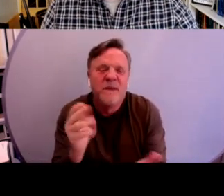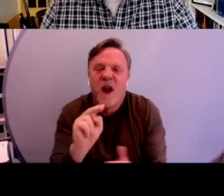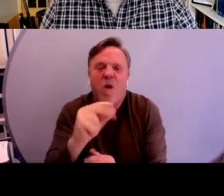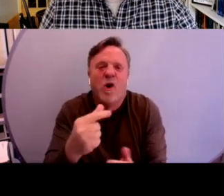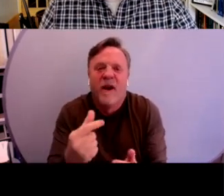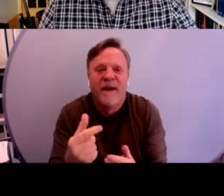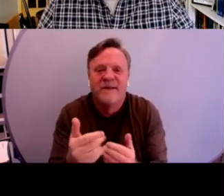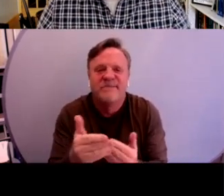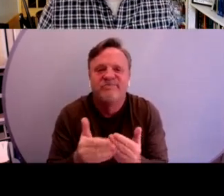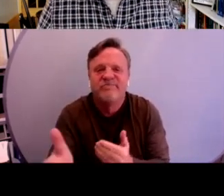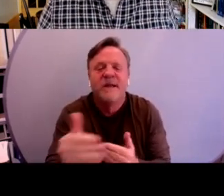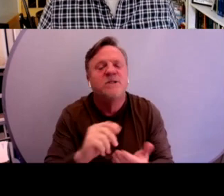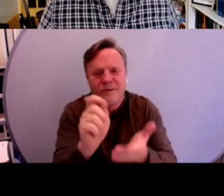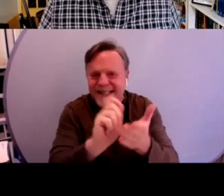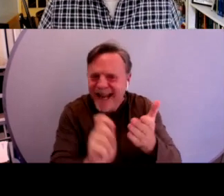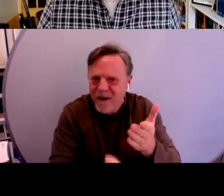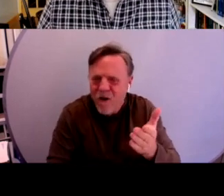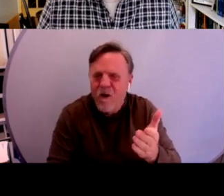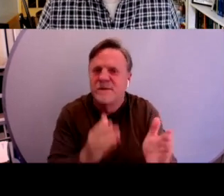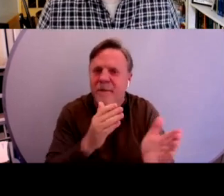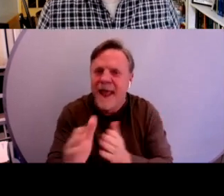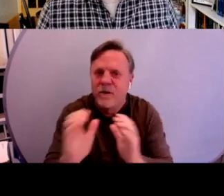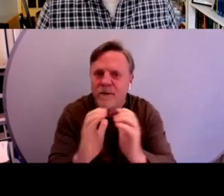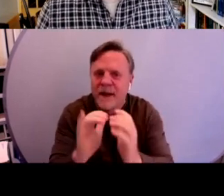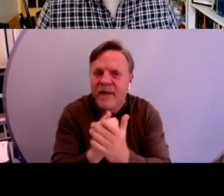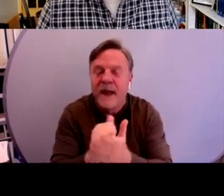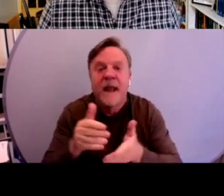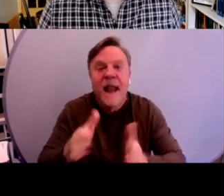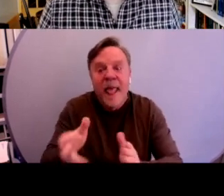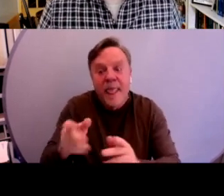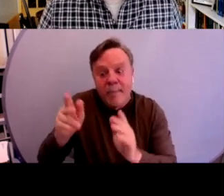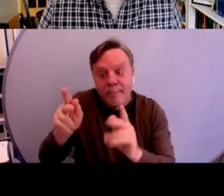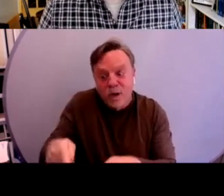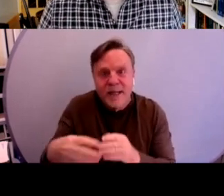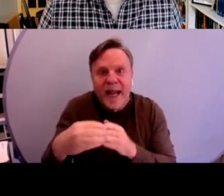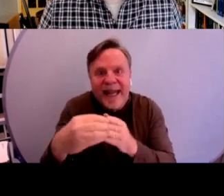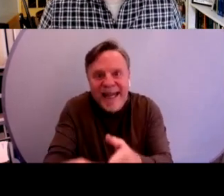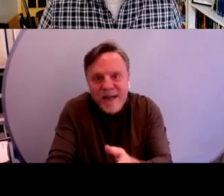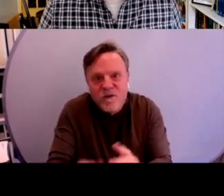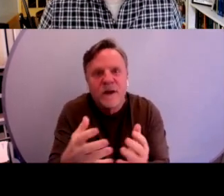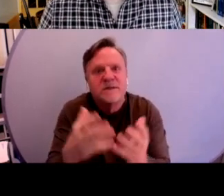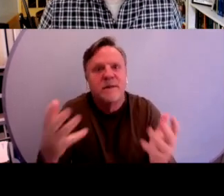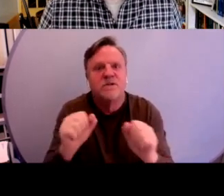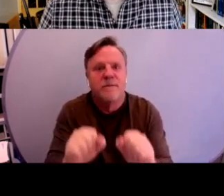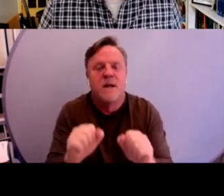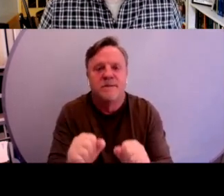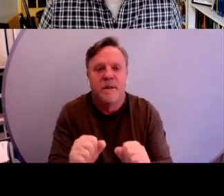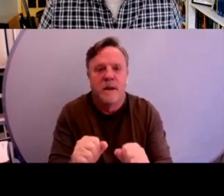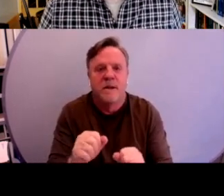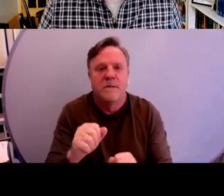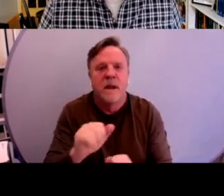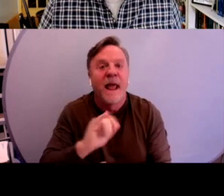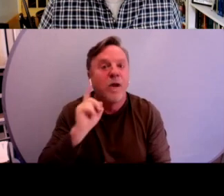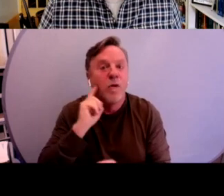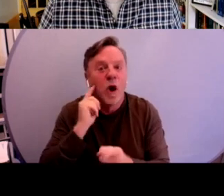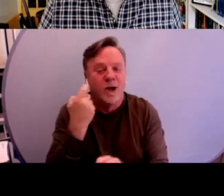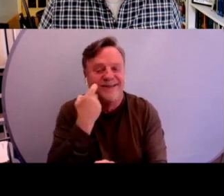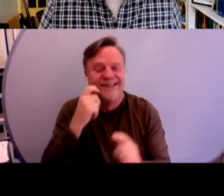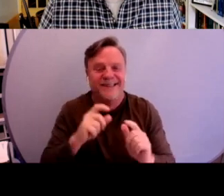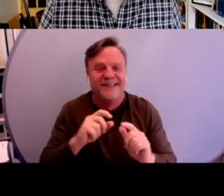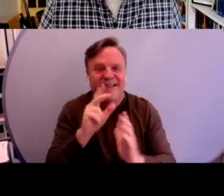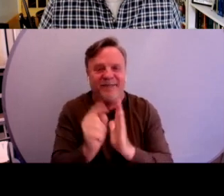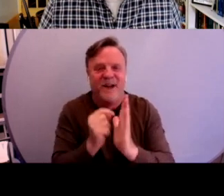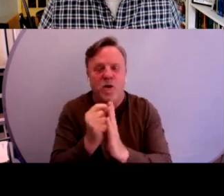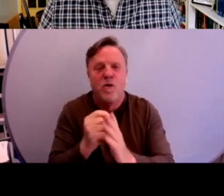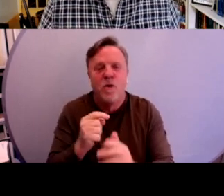notes, plan to communicate that, and let the person lead as much as possible. So like you heard in our video, we